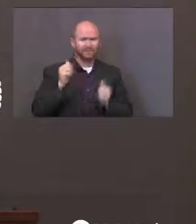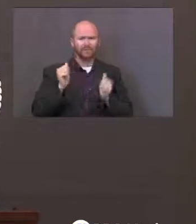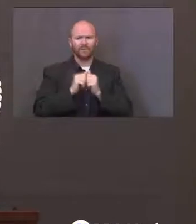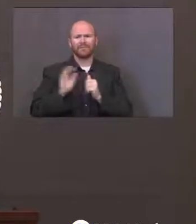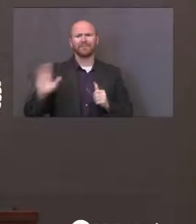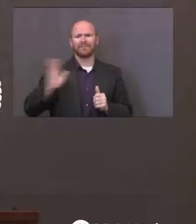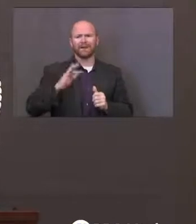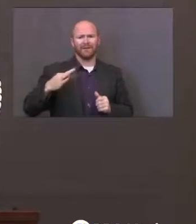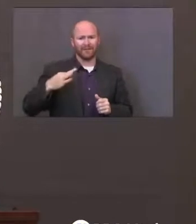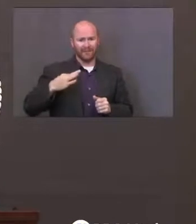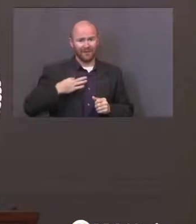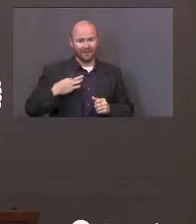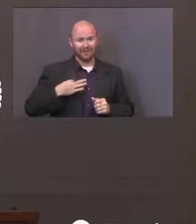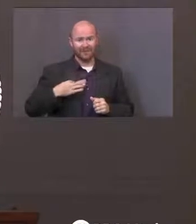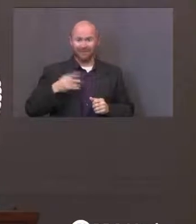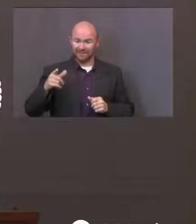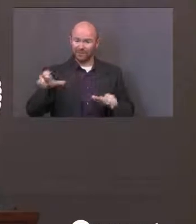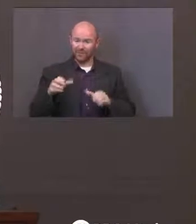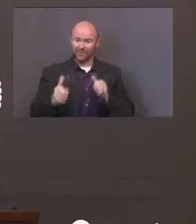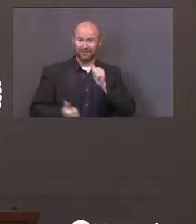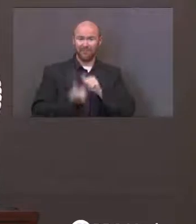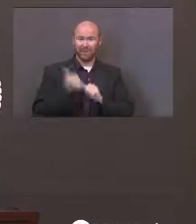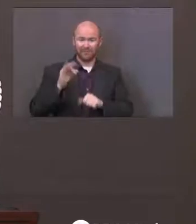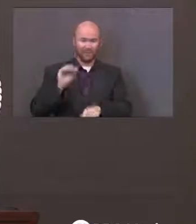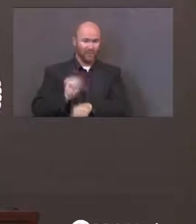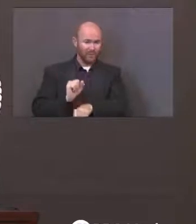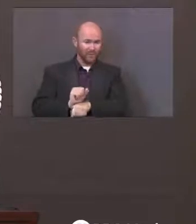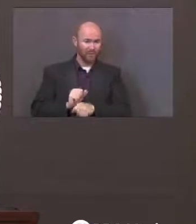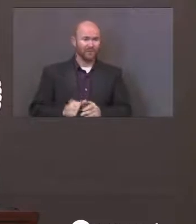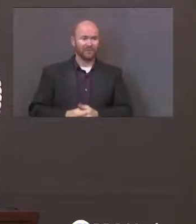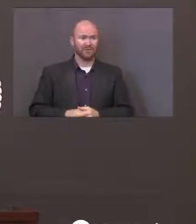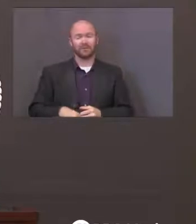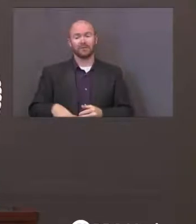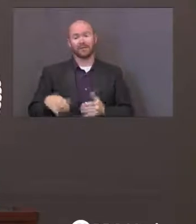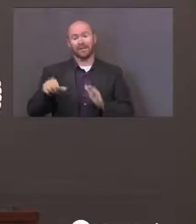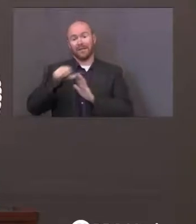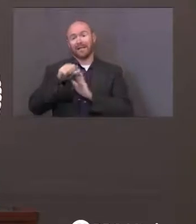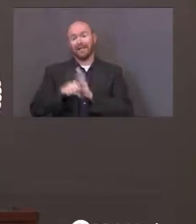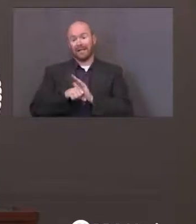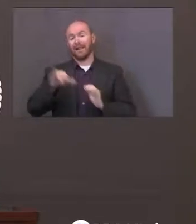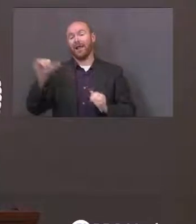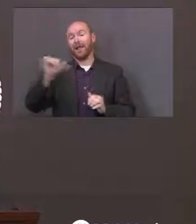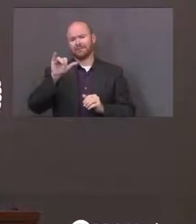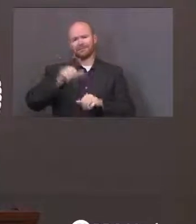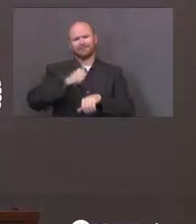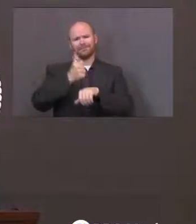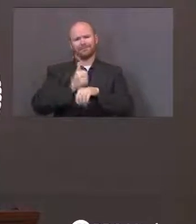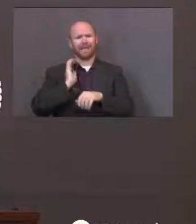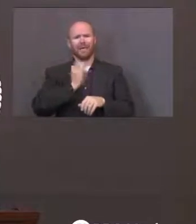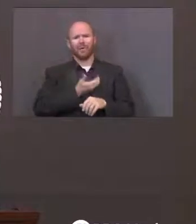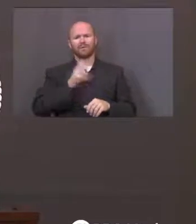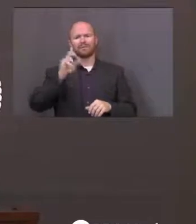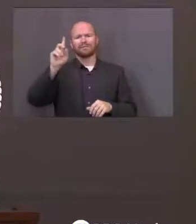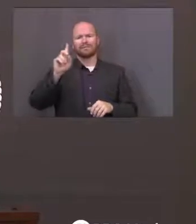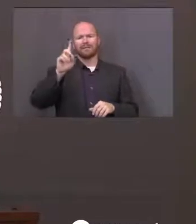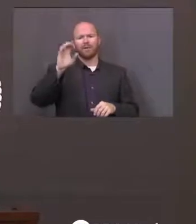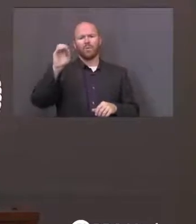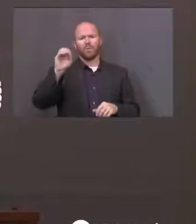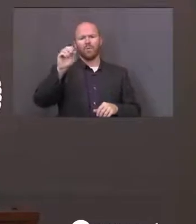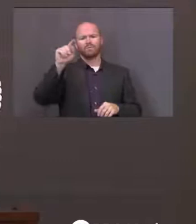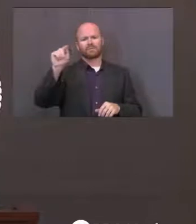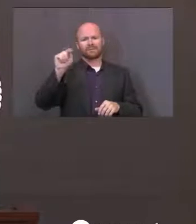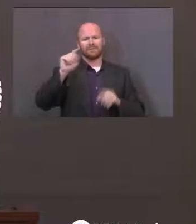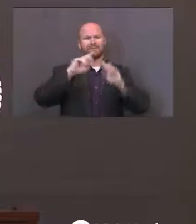volunteers are doing the bulk of the work. The state has a role to play too. We've activated today our Department of Transportation. Particularly they'll be